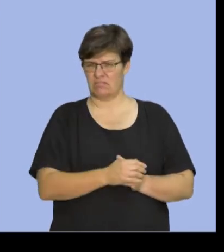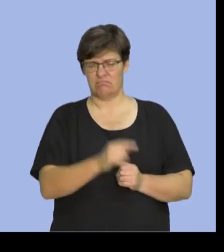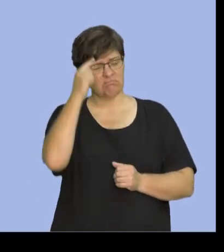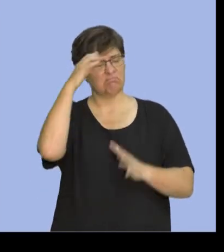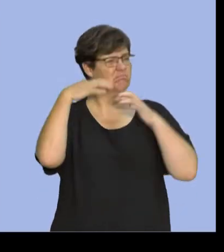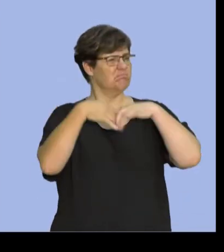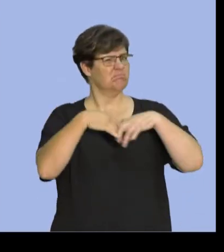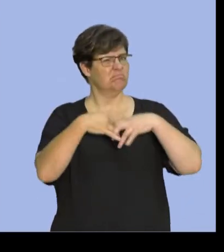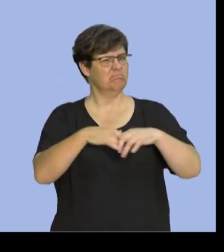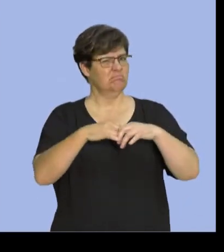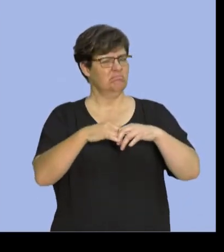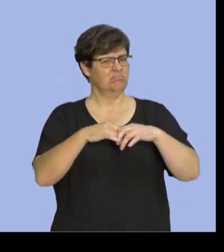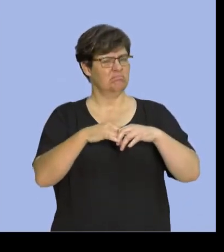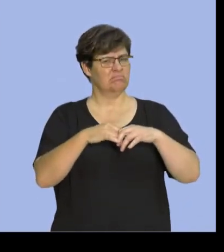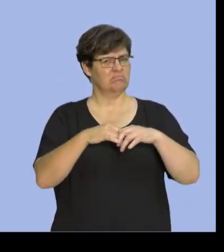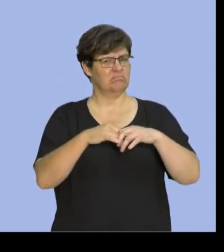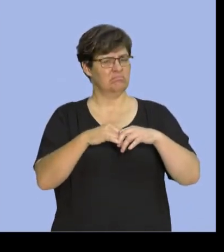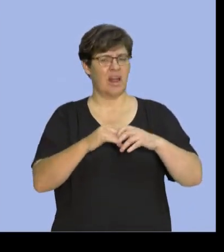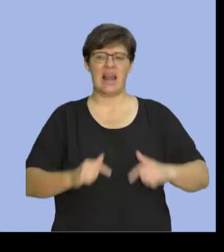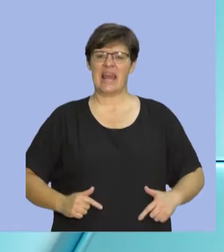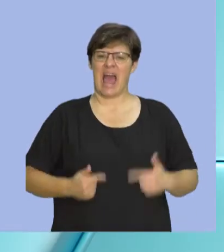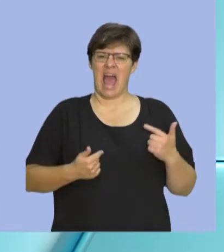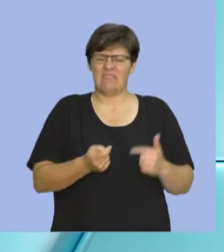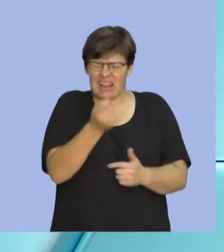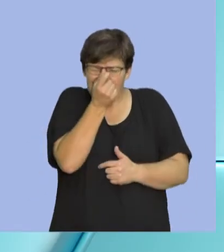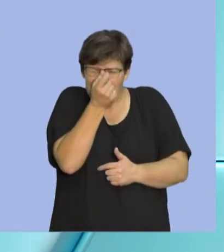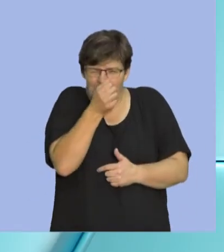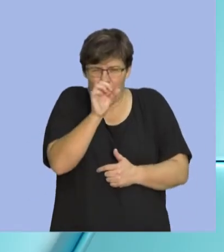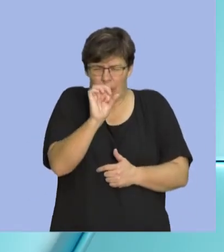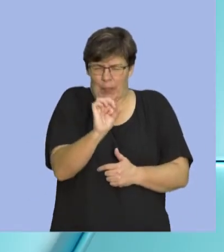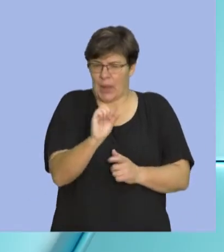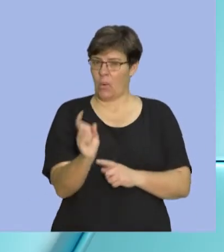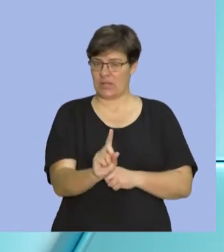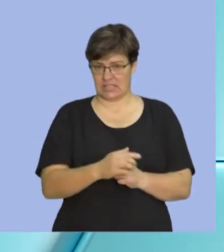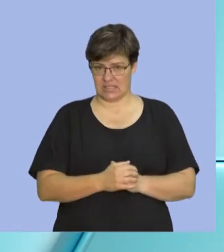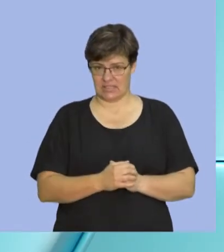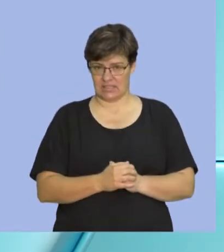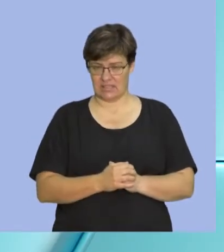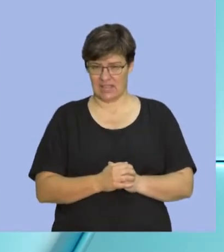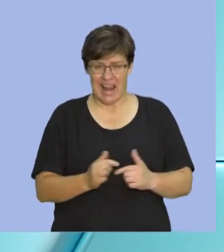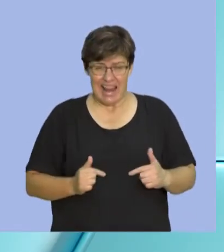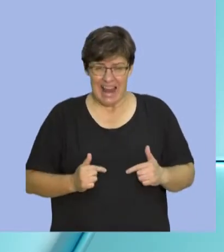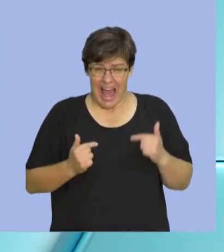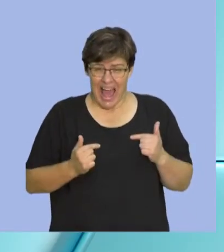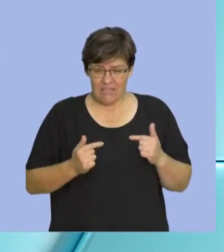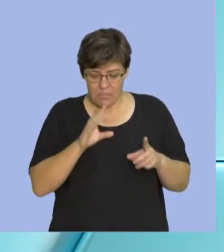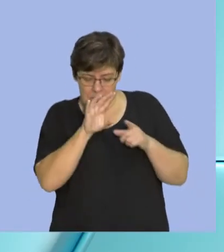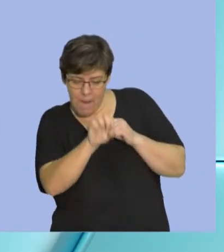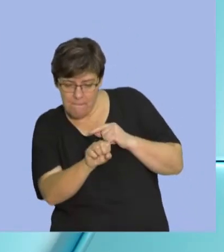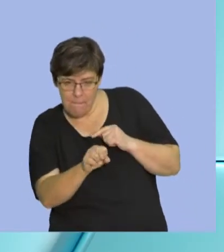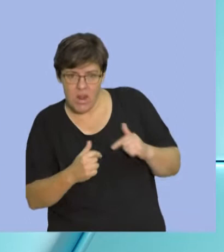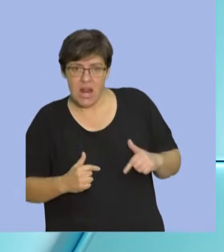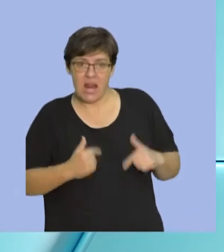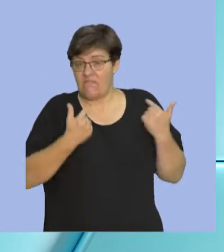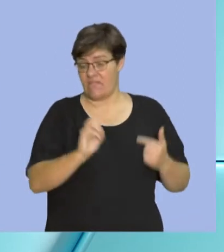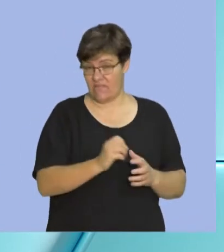thought about what is the smallest unit of life? So, what's the smallest living thing that we've come across? I